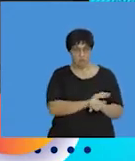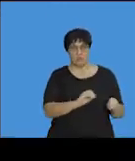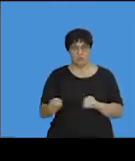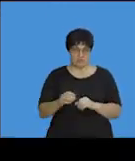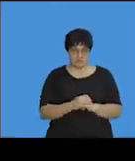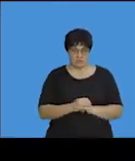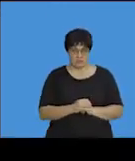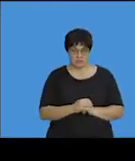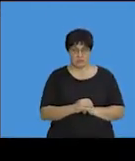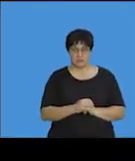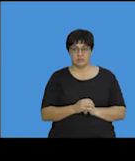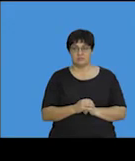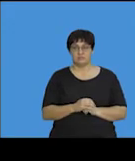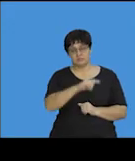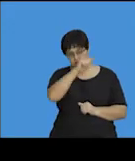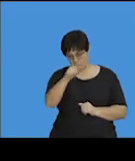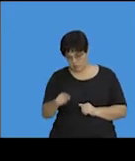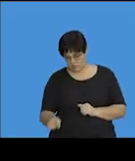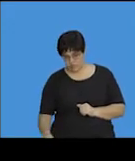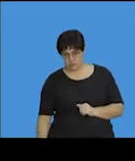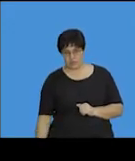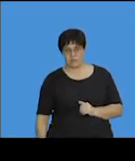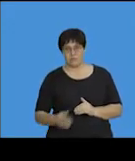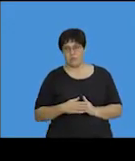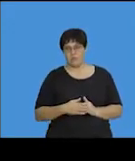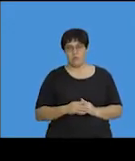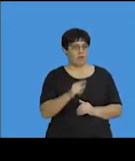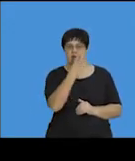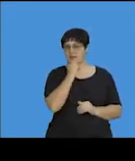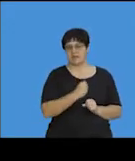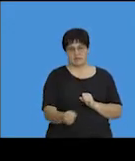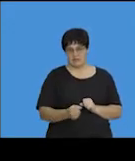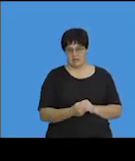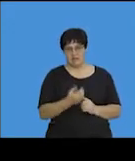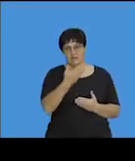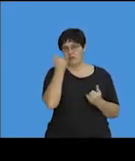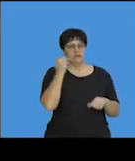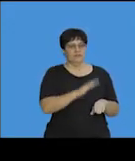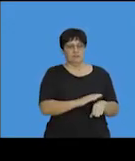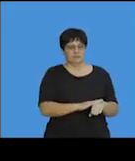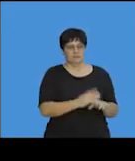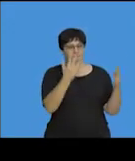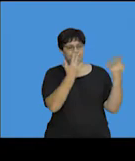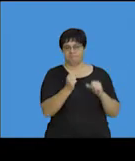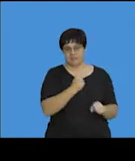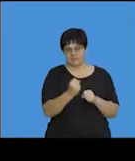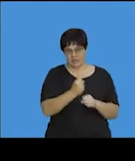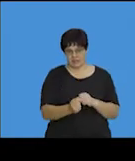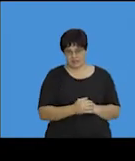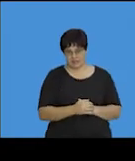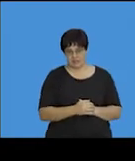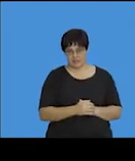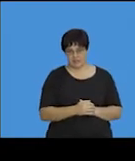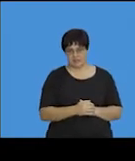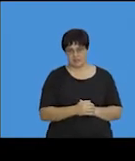different color. The entire motion, this would have just kept going down and down and down and down. I don't know